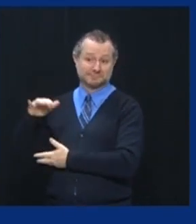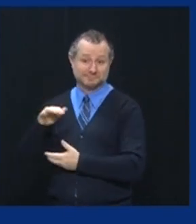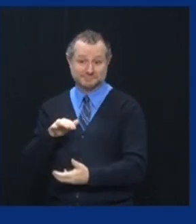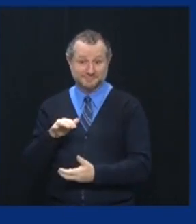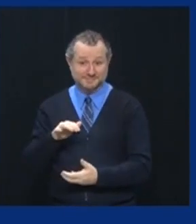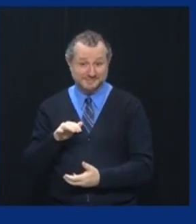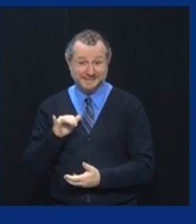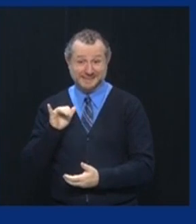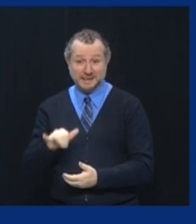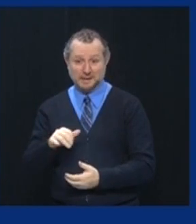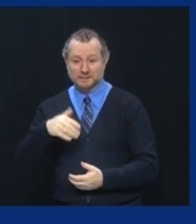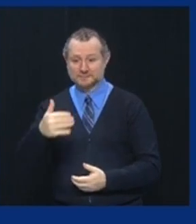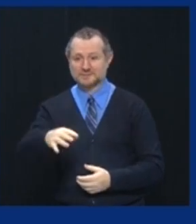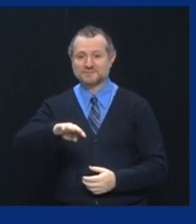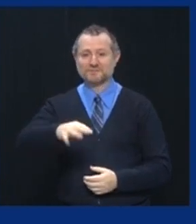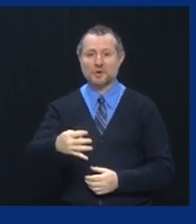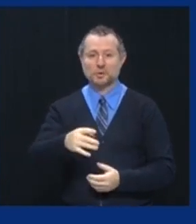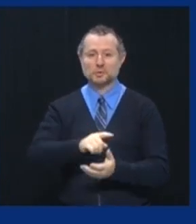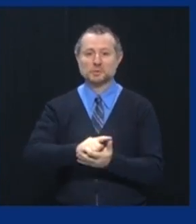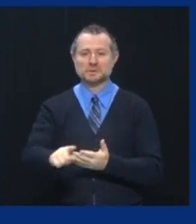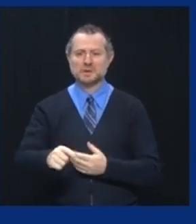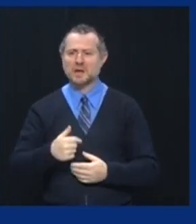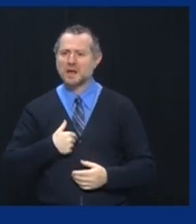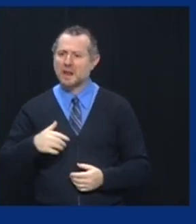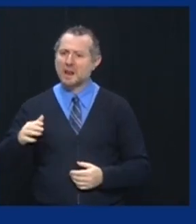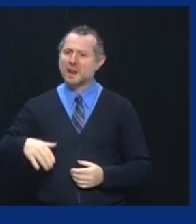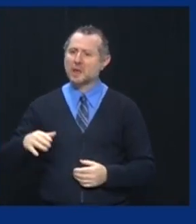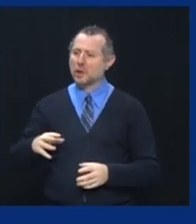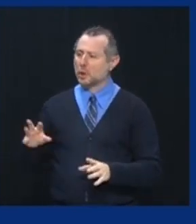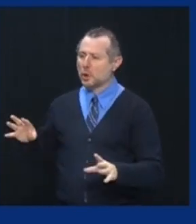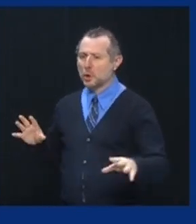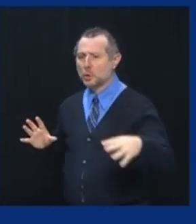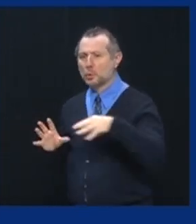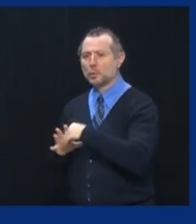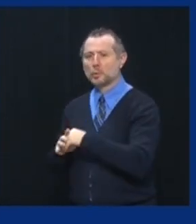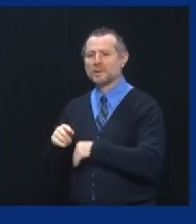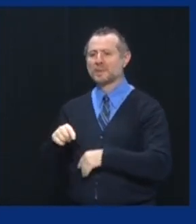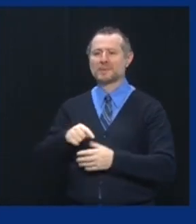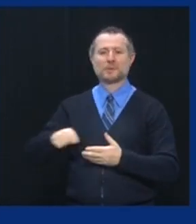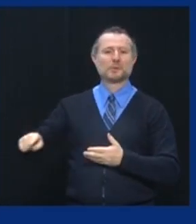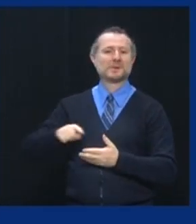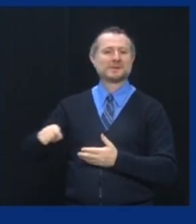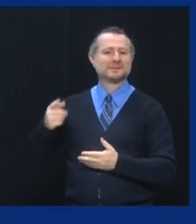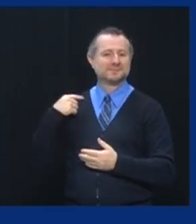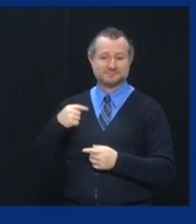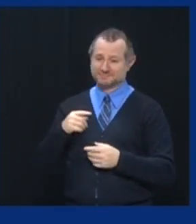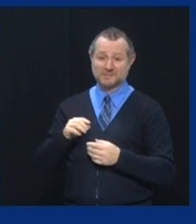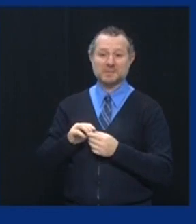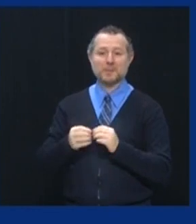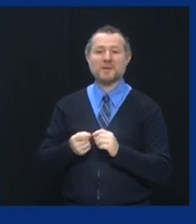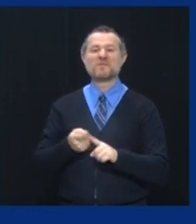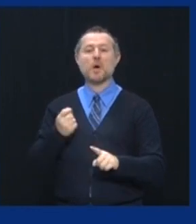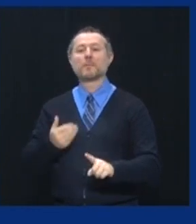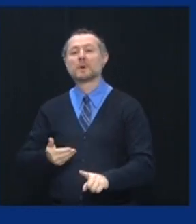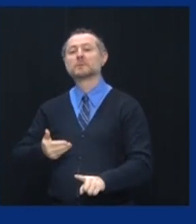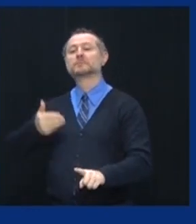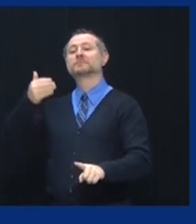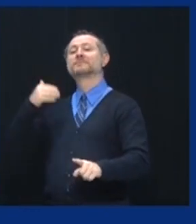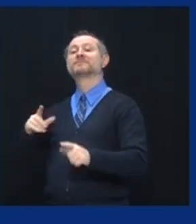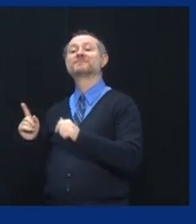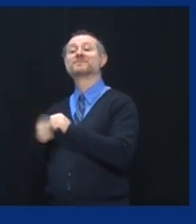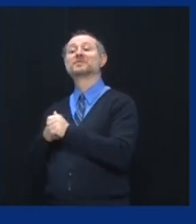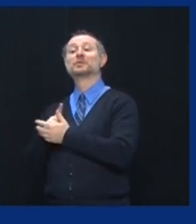not include this week's allocation. This is from the preceding week